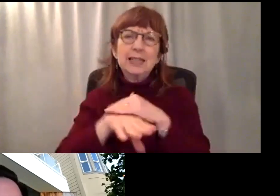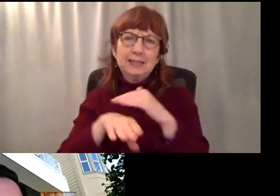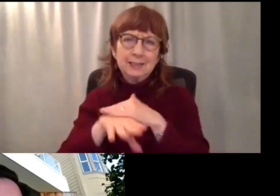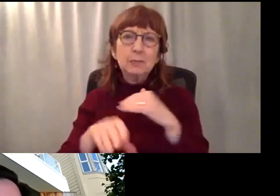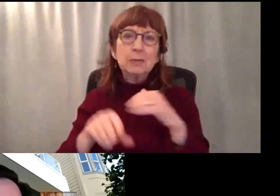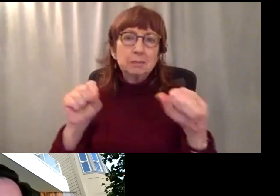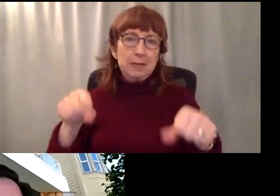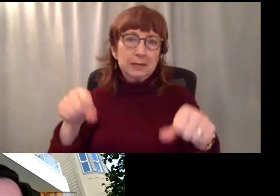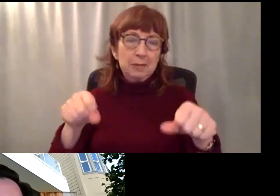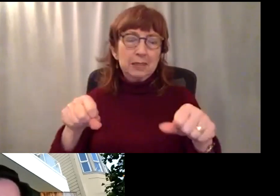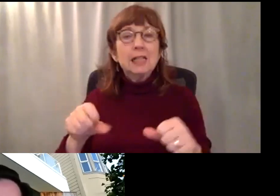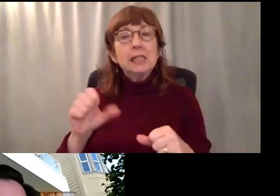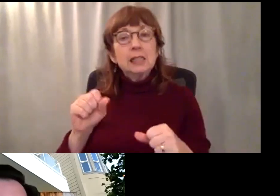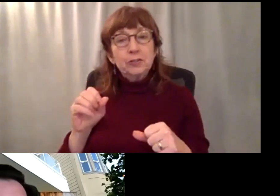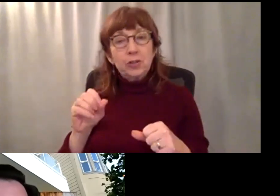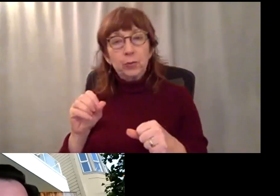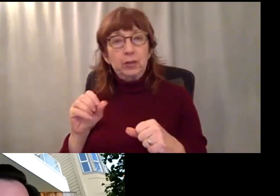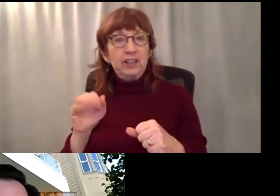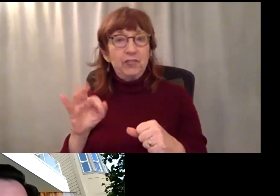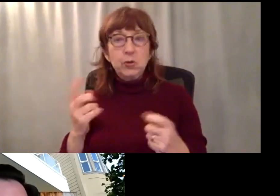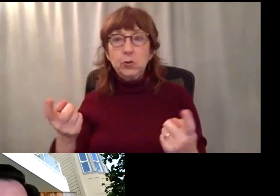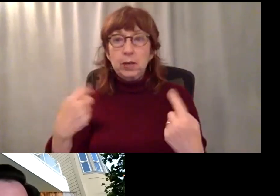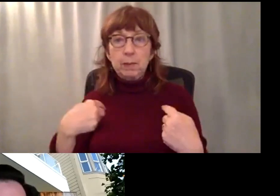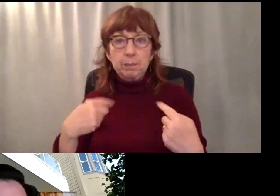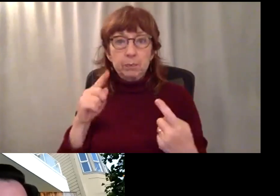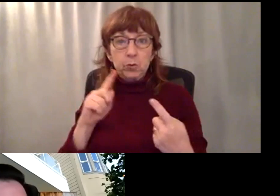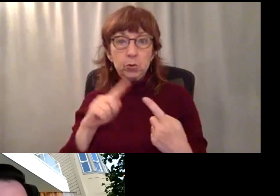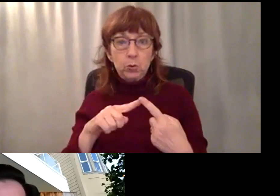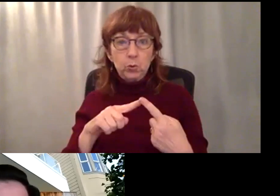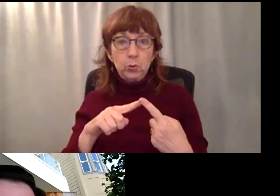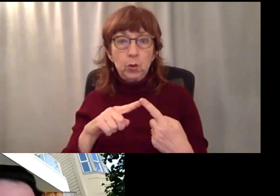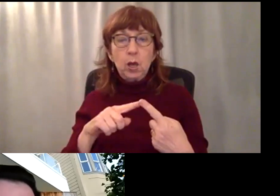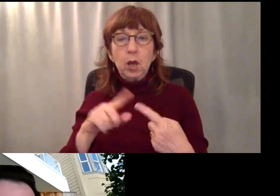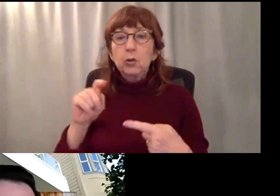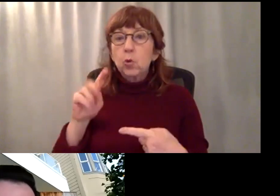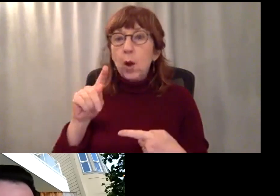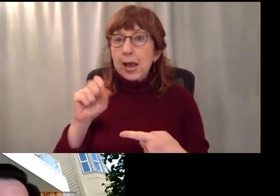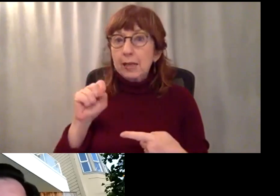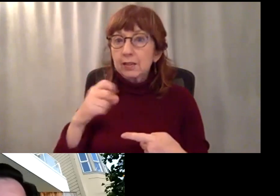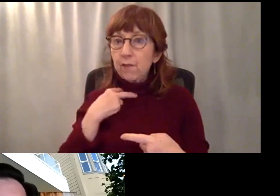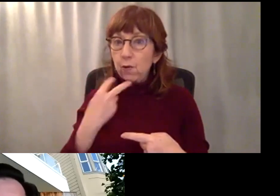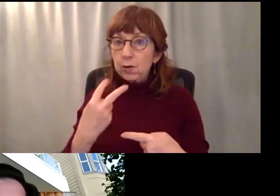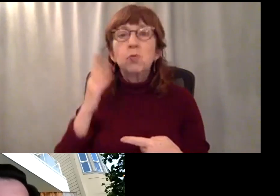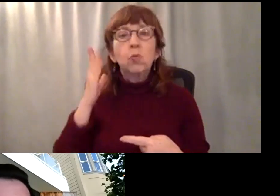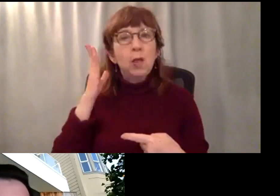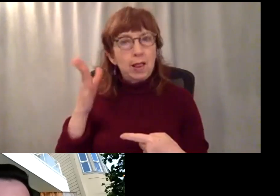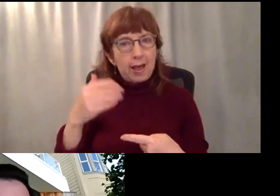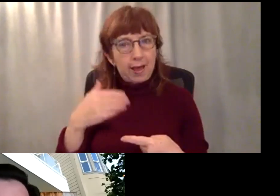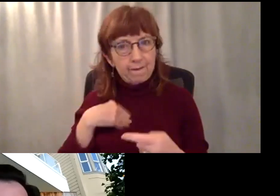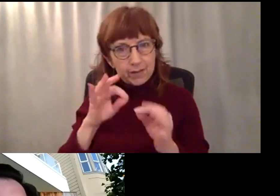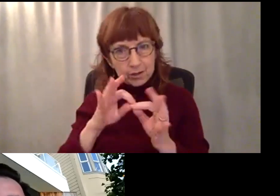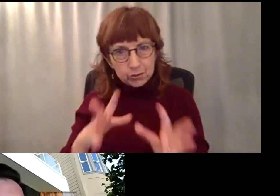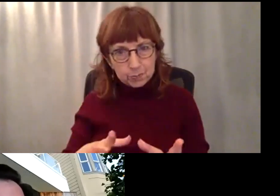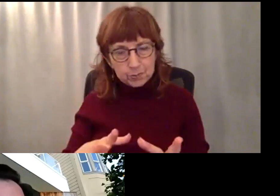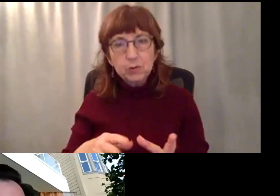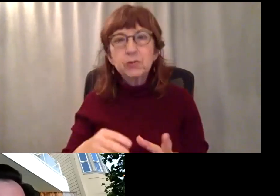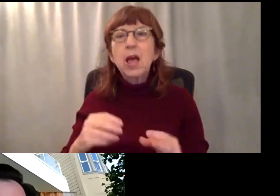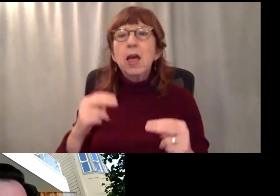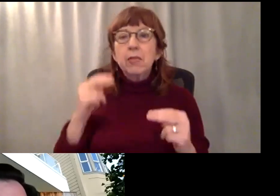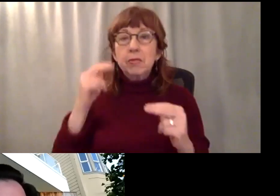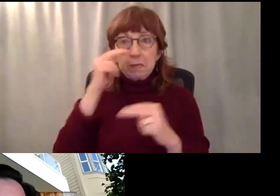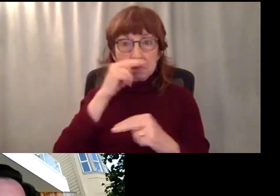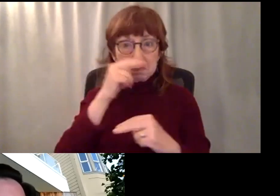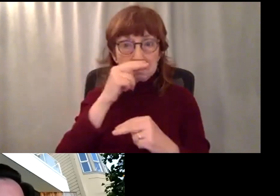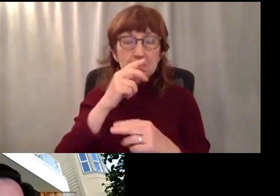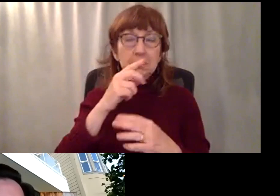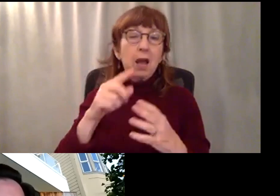can. So if you come to the Trans Voices, we're going to have interpreters. If you come to Mental Health Comedy Hour, we're going to have